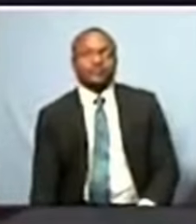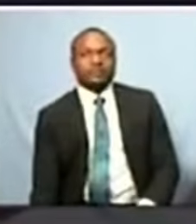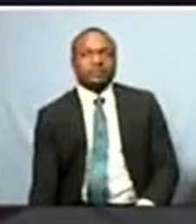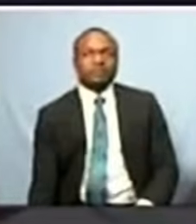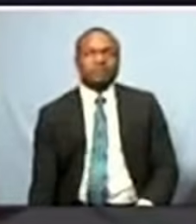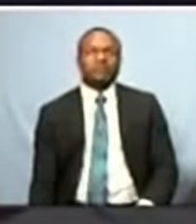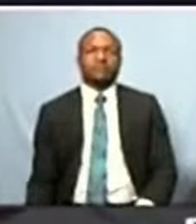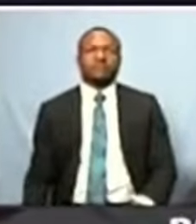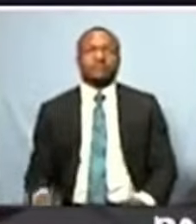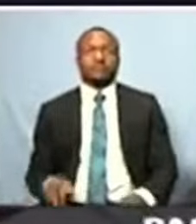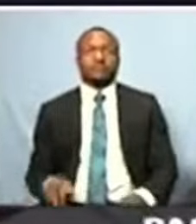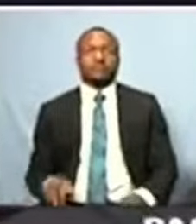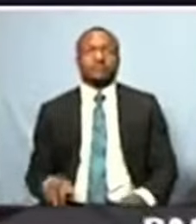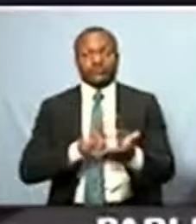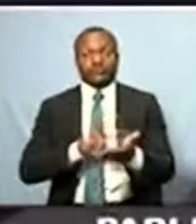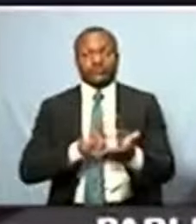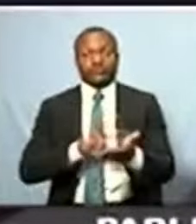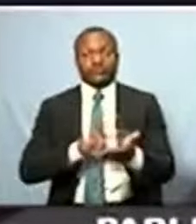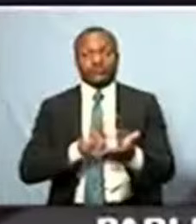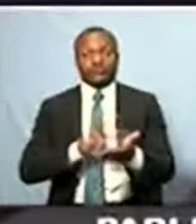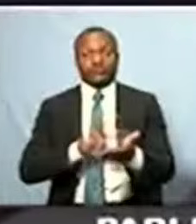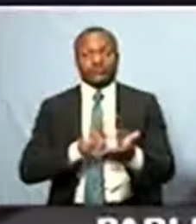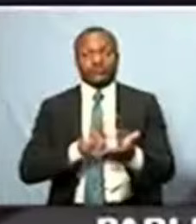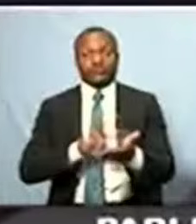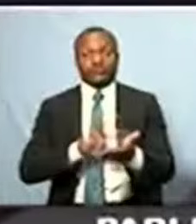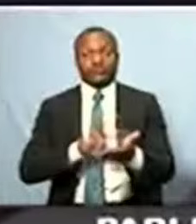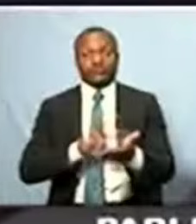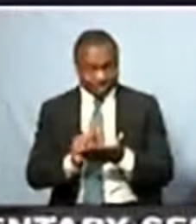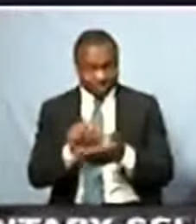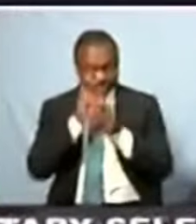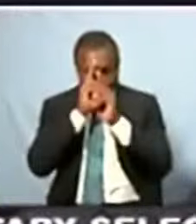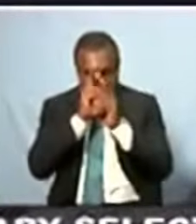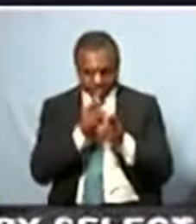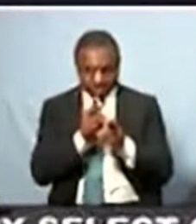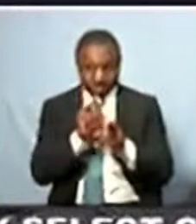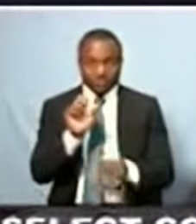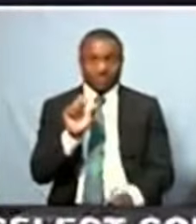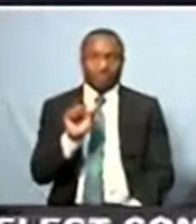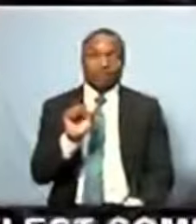Thank you. Witness, I hope you're taking note. Honorable Sefulo and Honorable Anakoka.